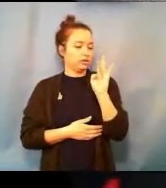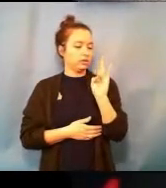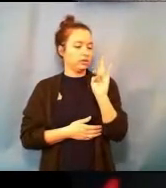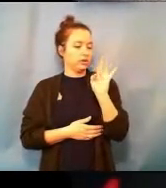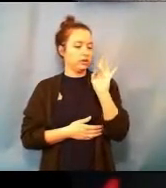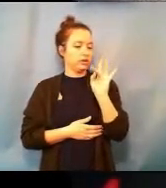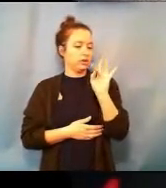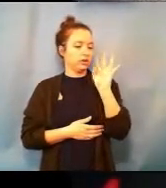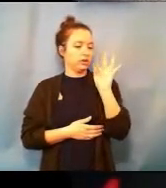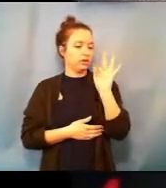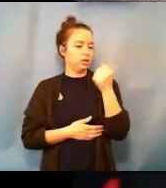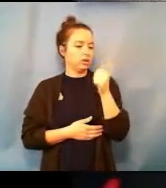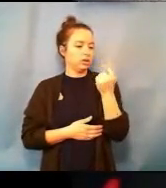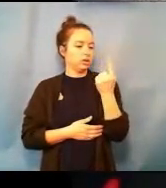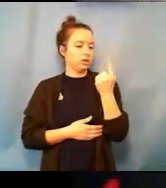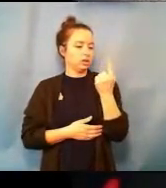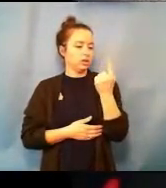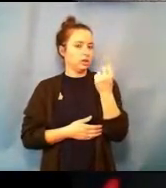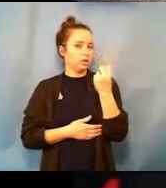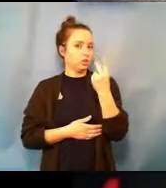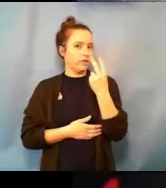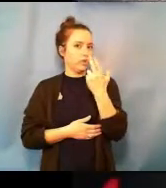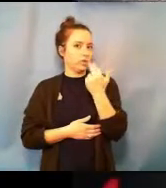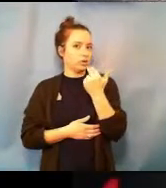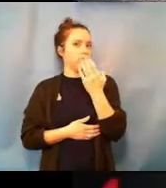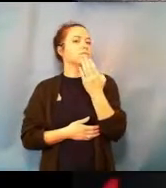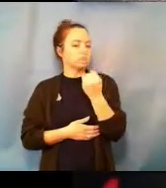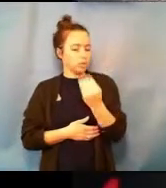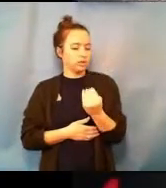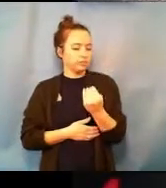6, 7, 8, 9, 10, 11, 12,